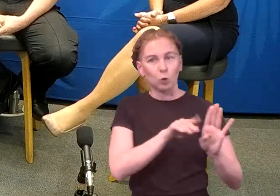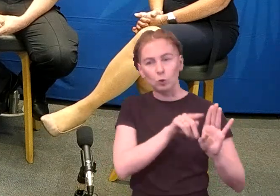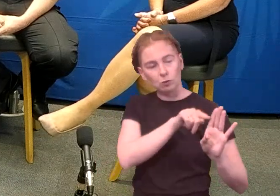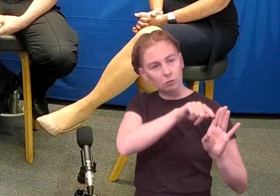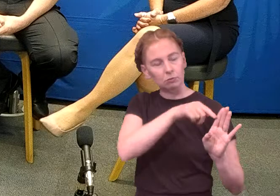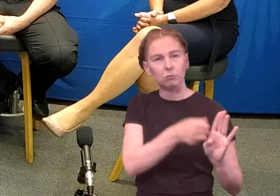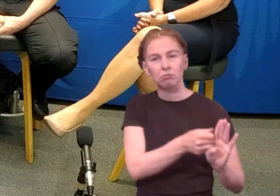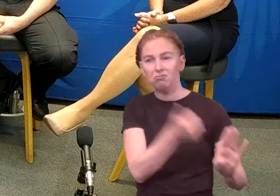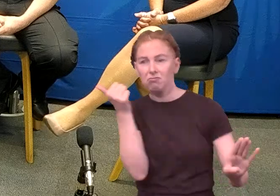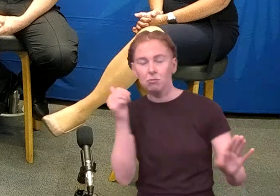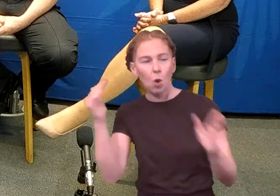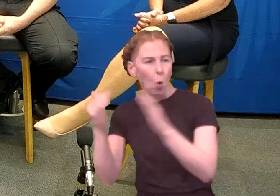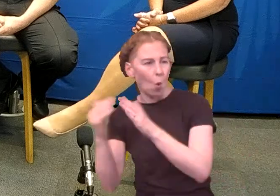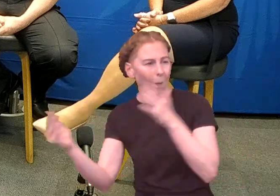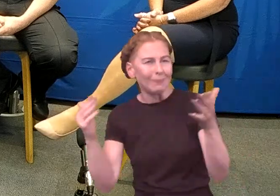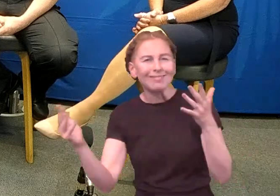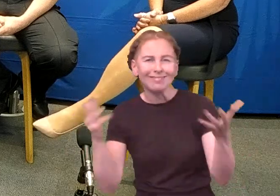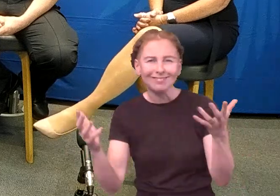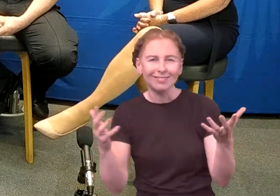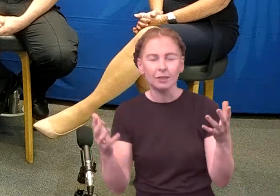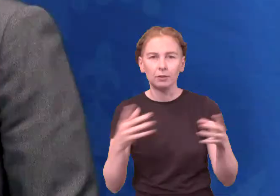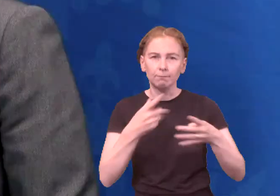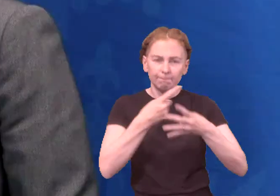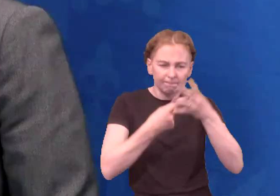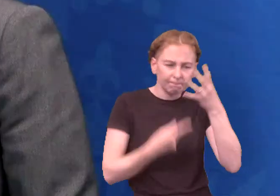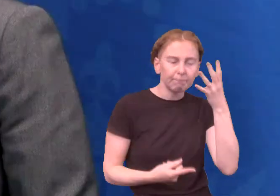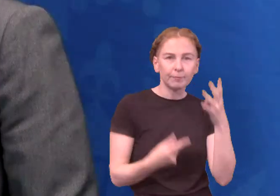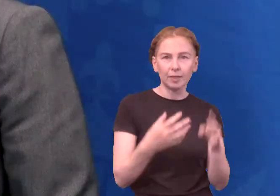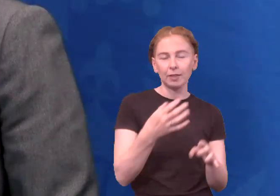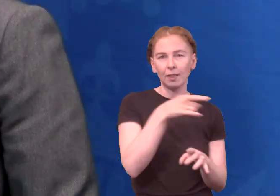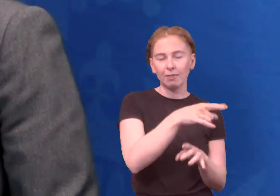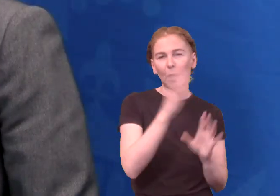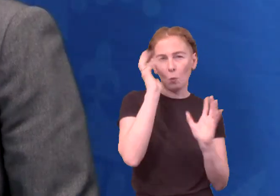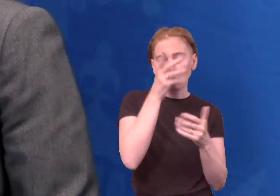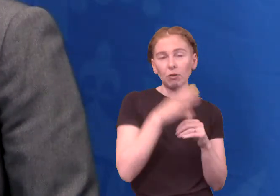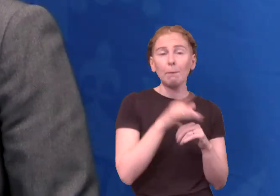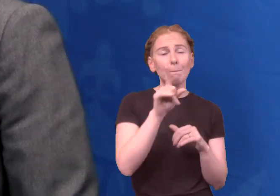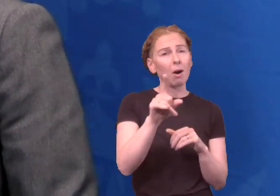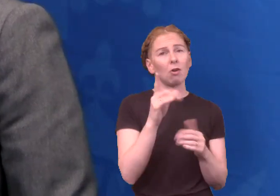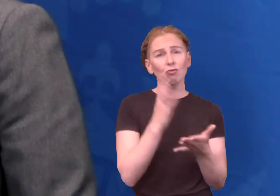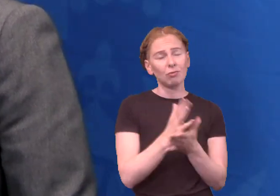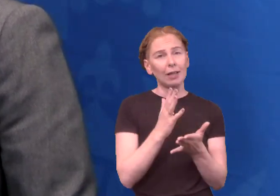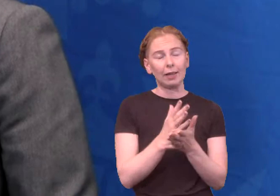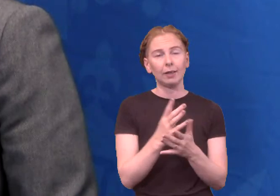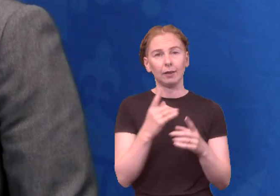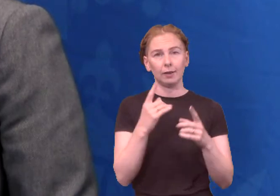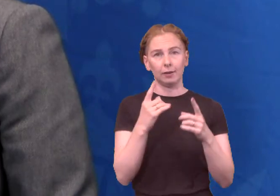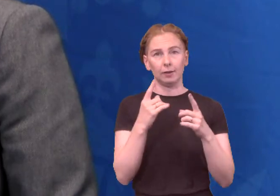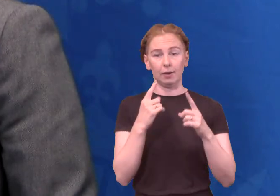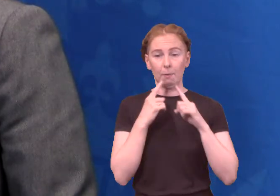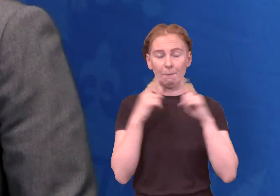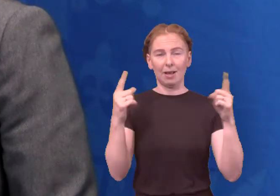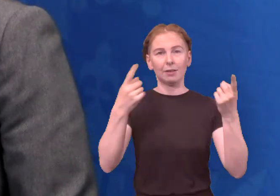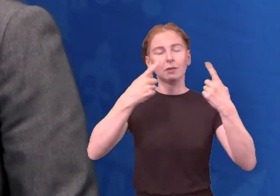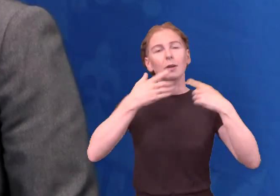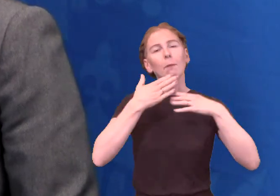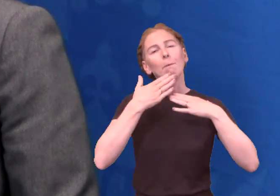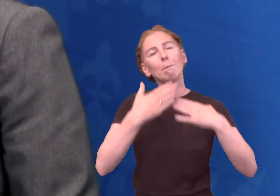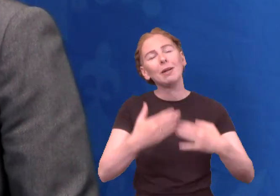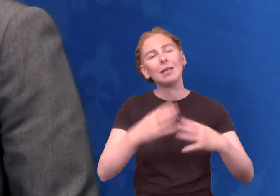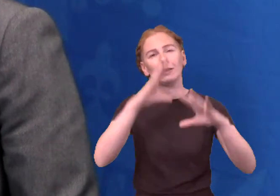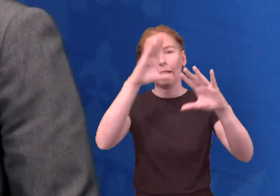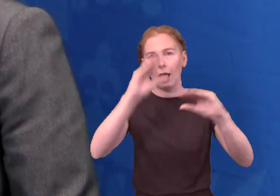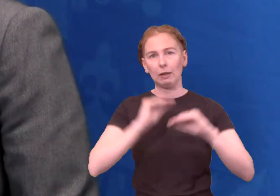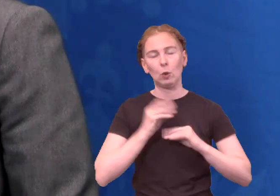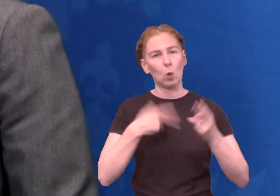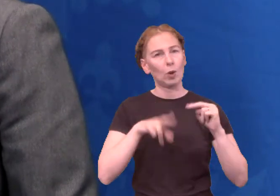is what I would say is our primary message, is please do come forward. We can help you. We are trying to help you, and we're working tirelessly